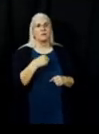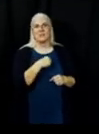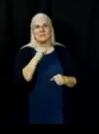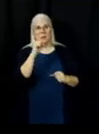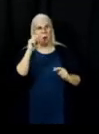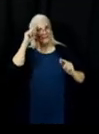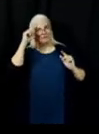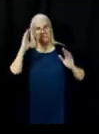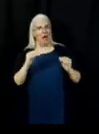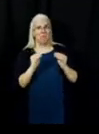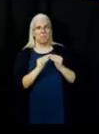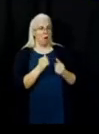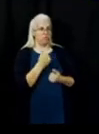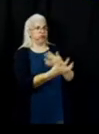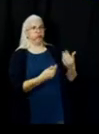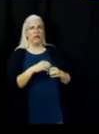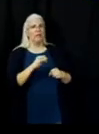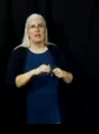Thank you.